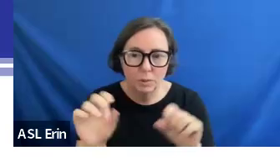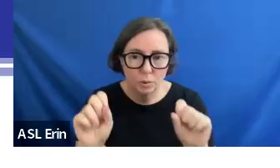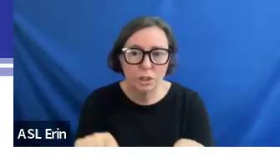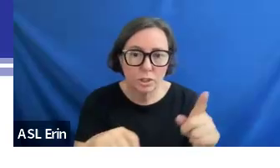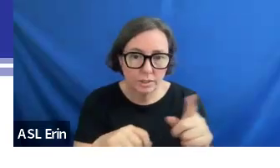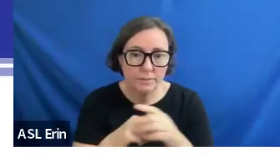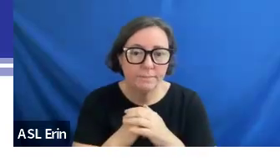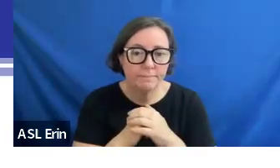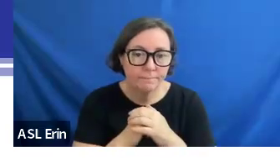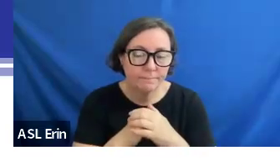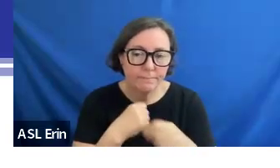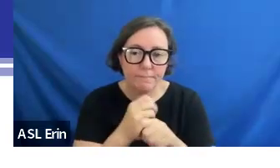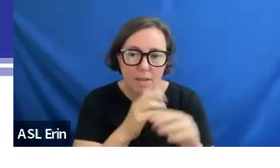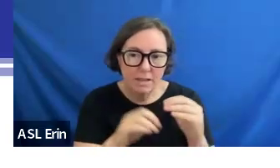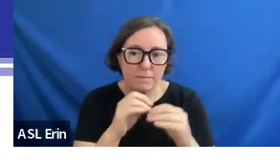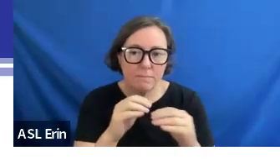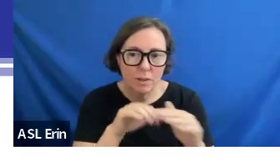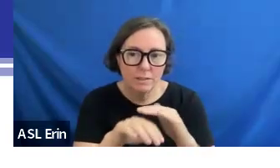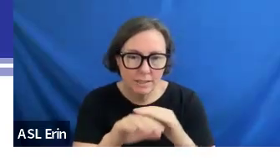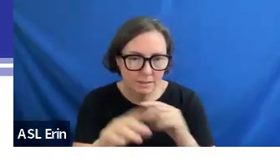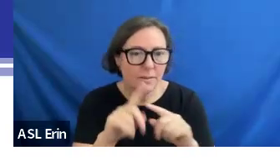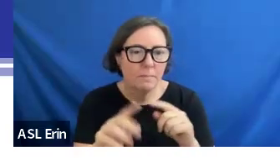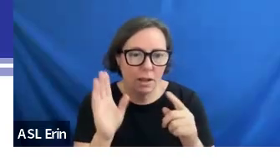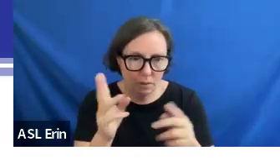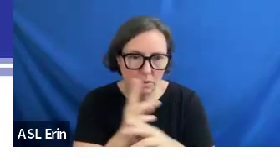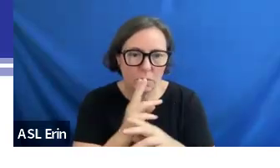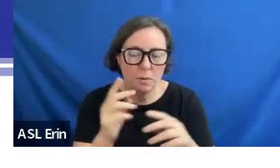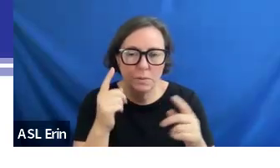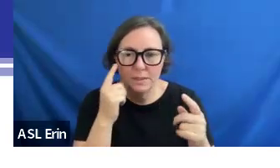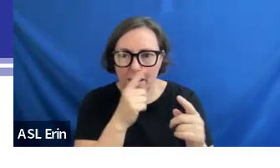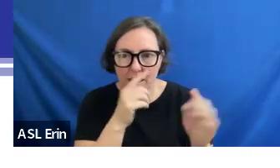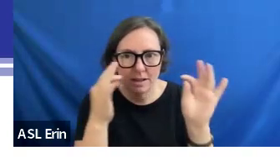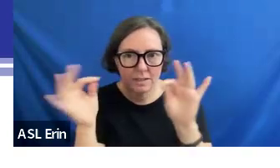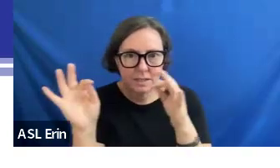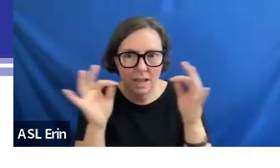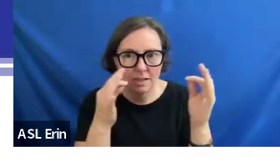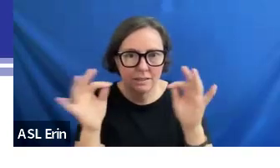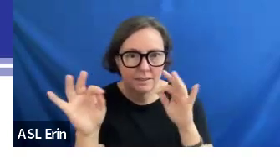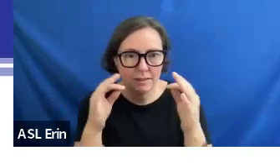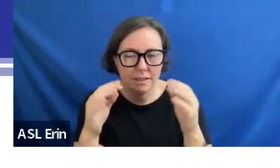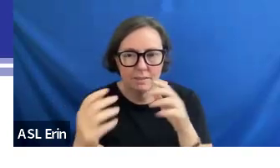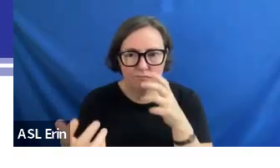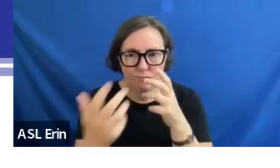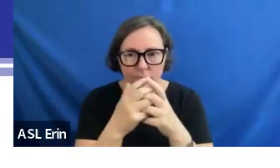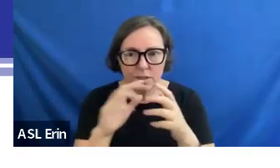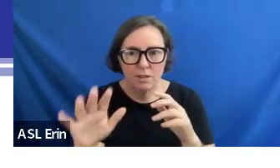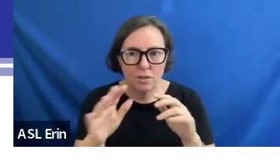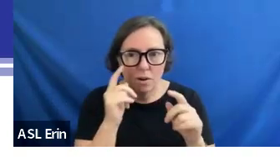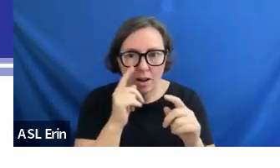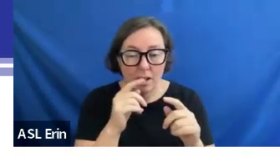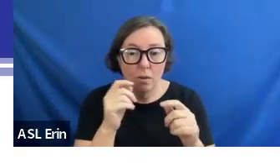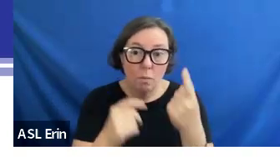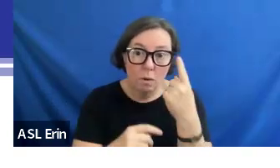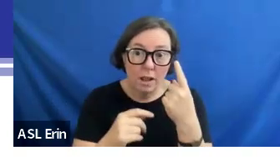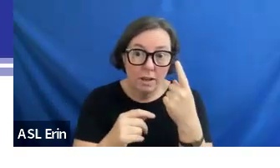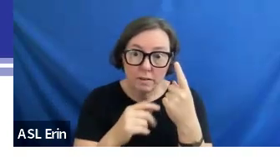to make it accessible. But you're going to use these eye gaze calibrated to your eyes. It can be one eye that